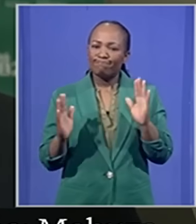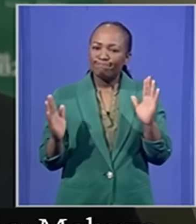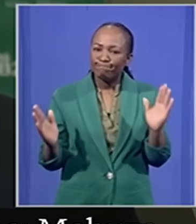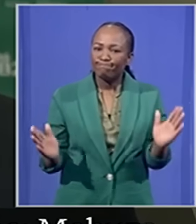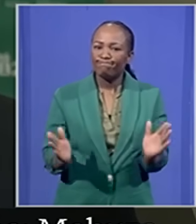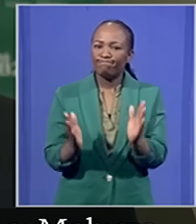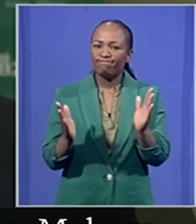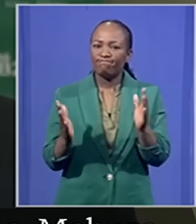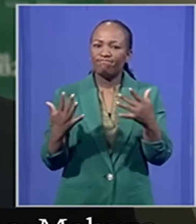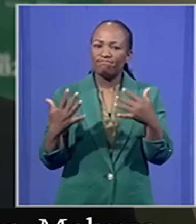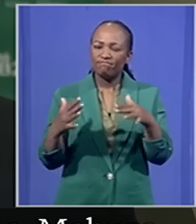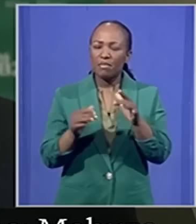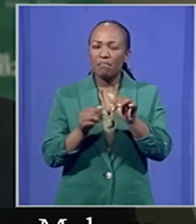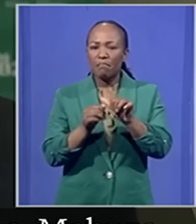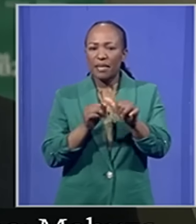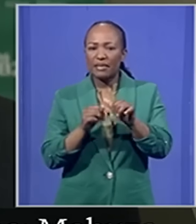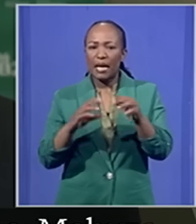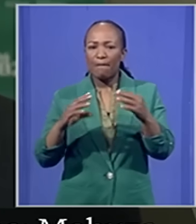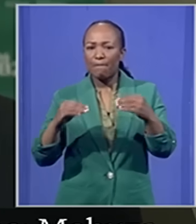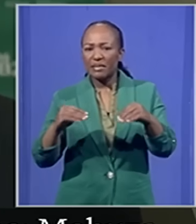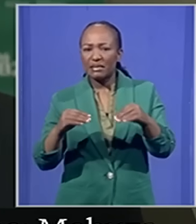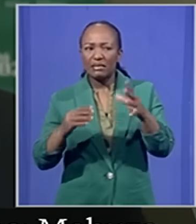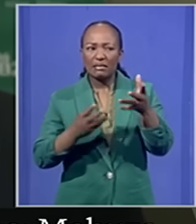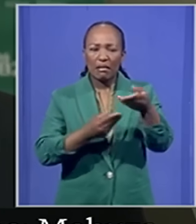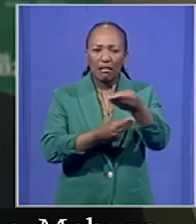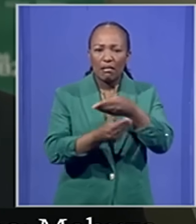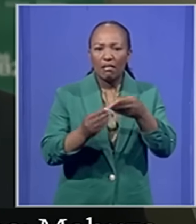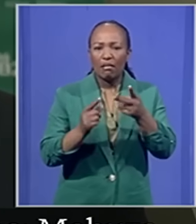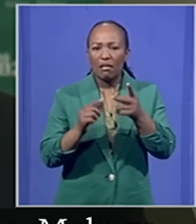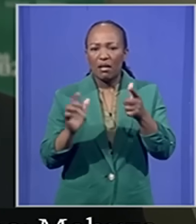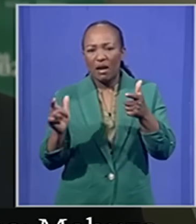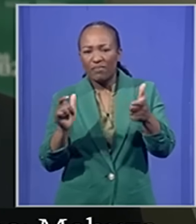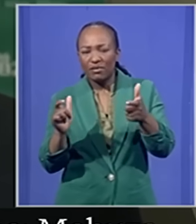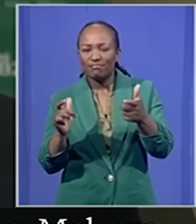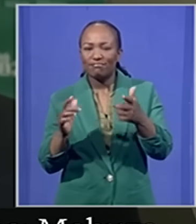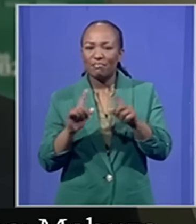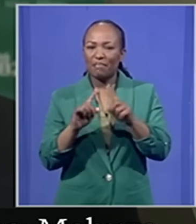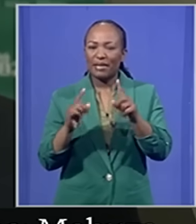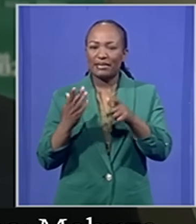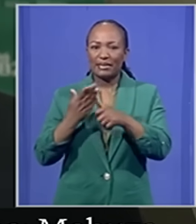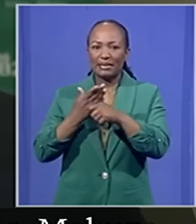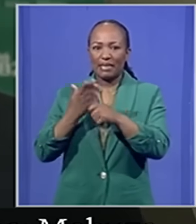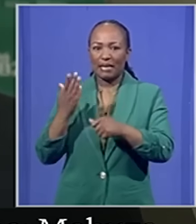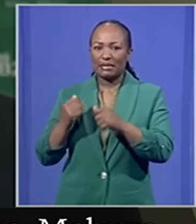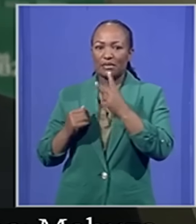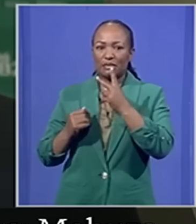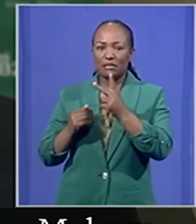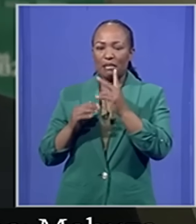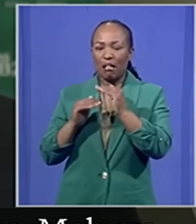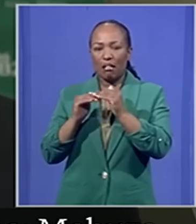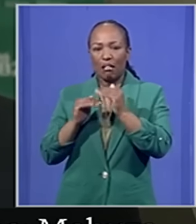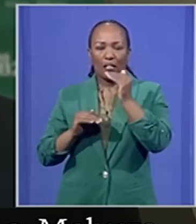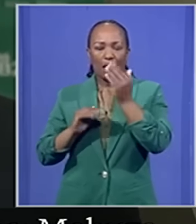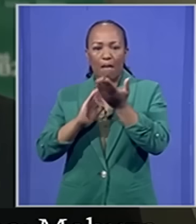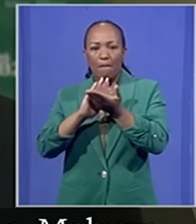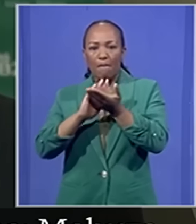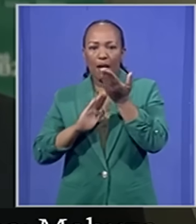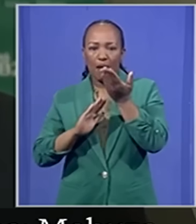of better trade and investment governance. We've seen tariff escalations, we've seen